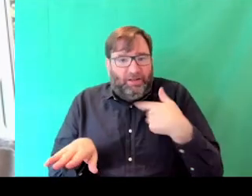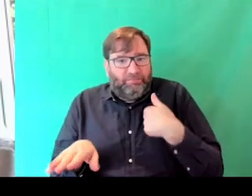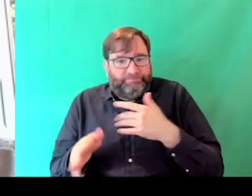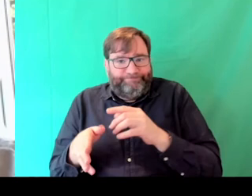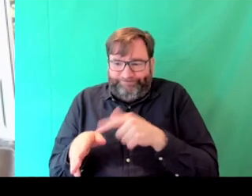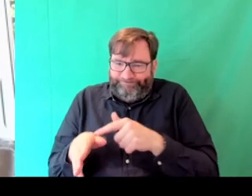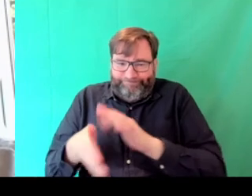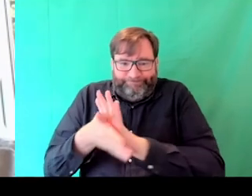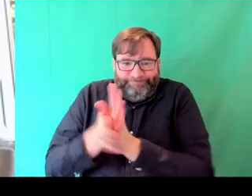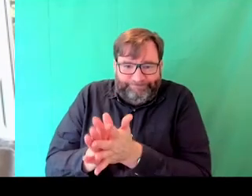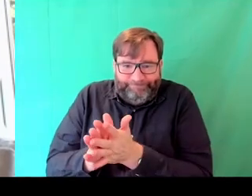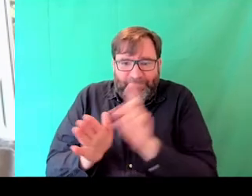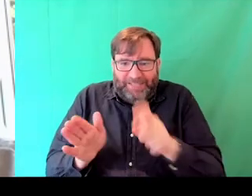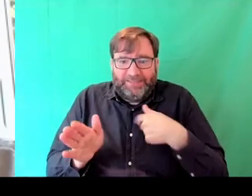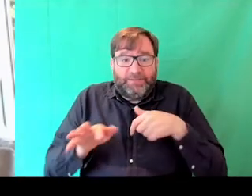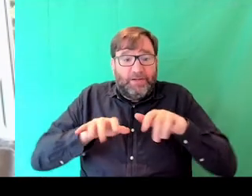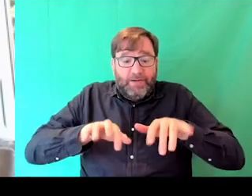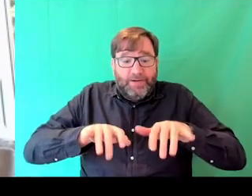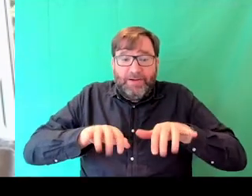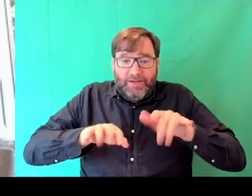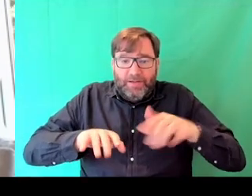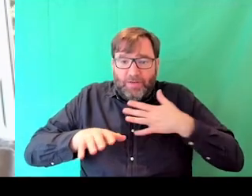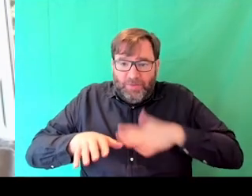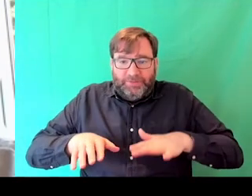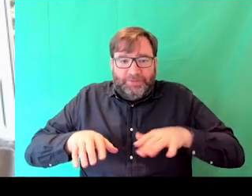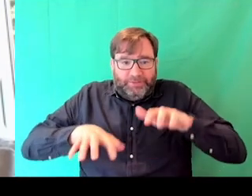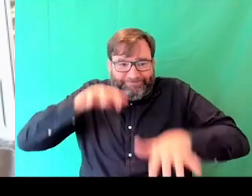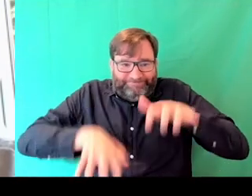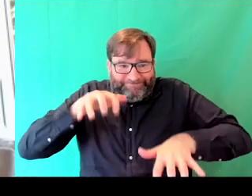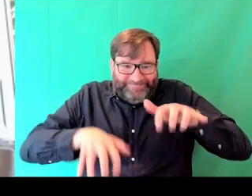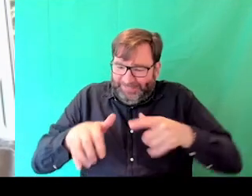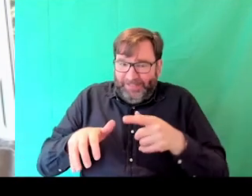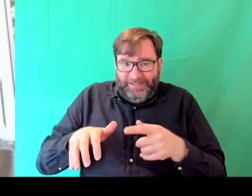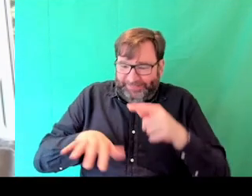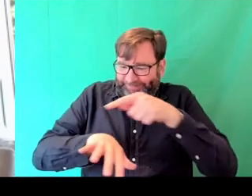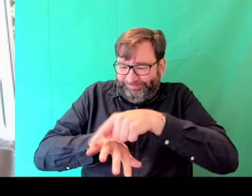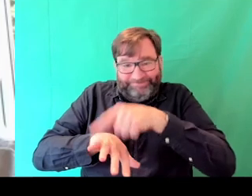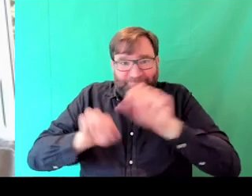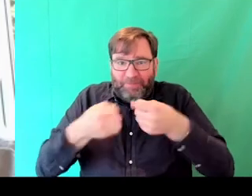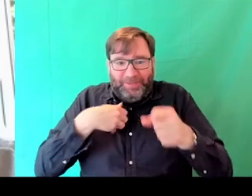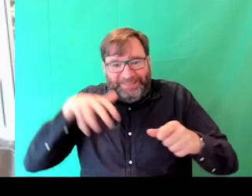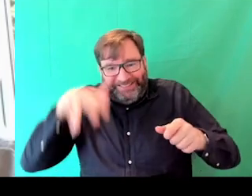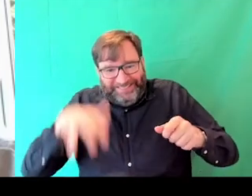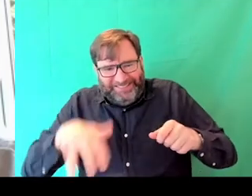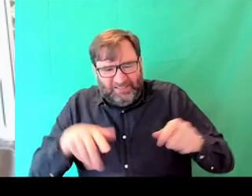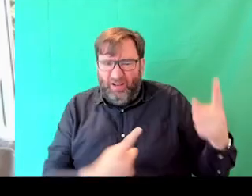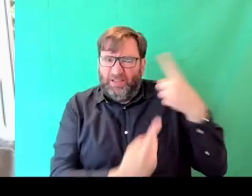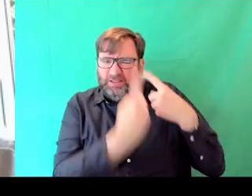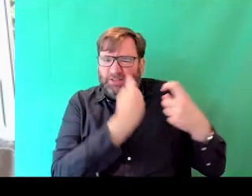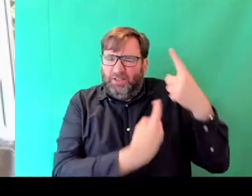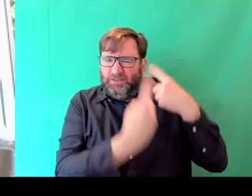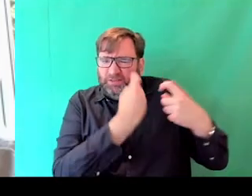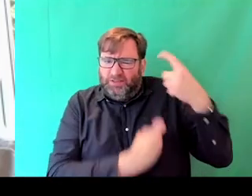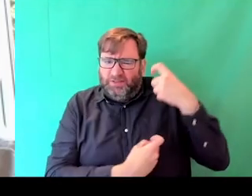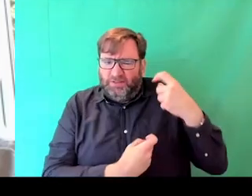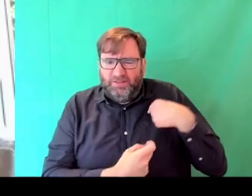you don't need to be, or excuse me, company shouldn't question that when you're advocating. You're like, you know